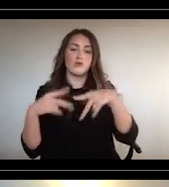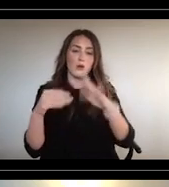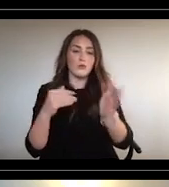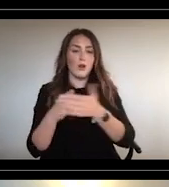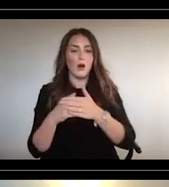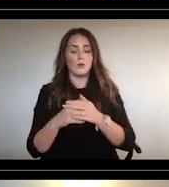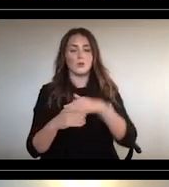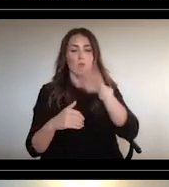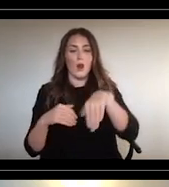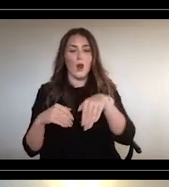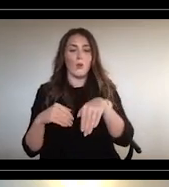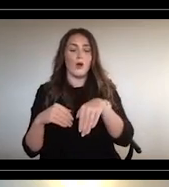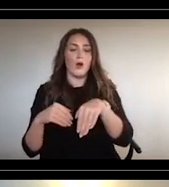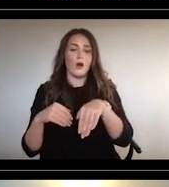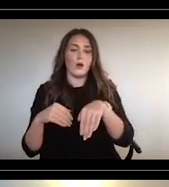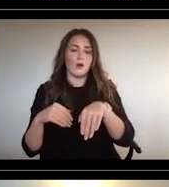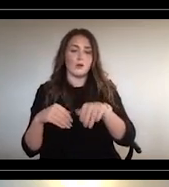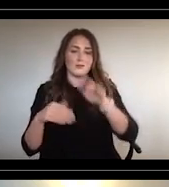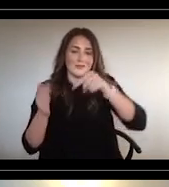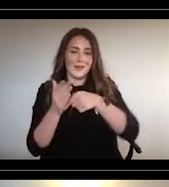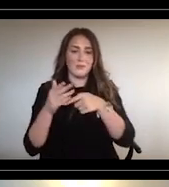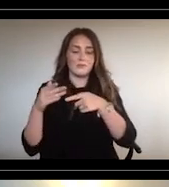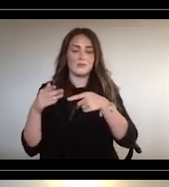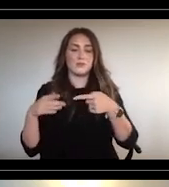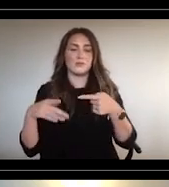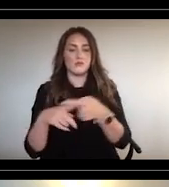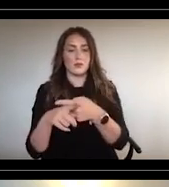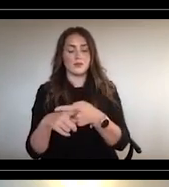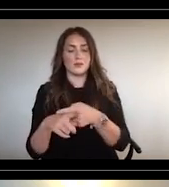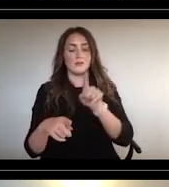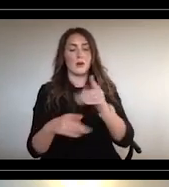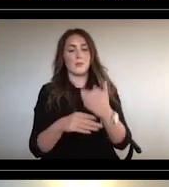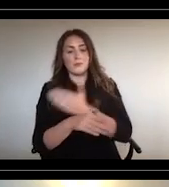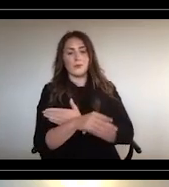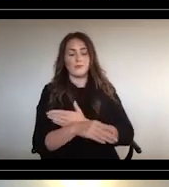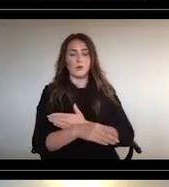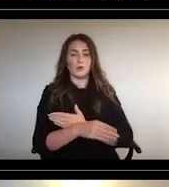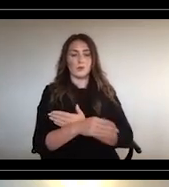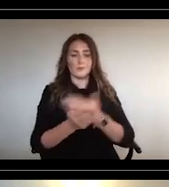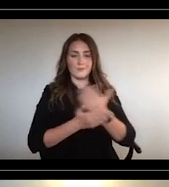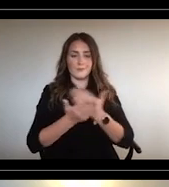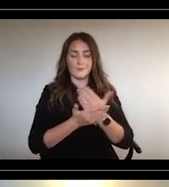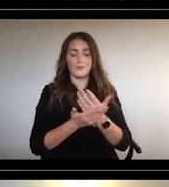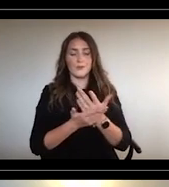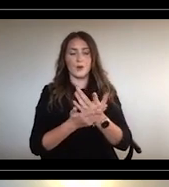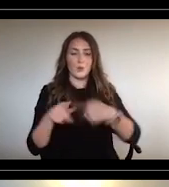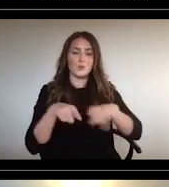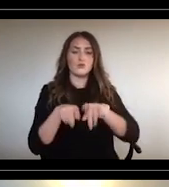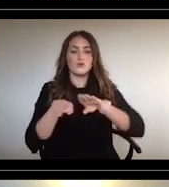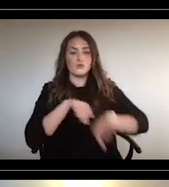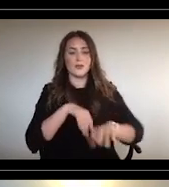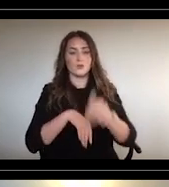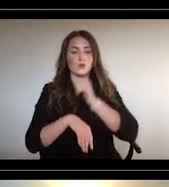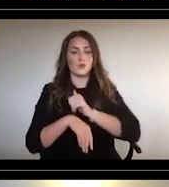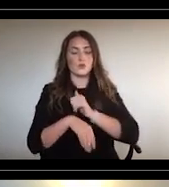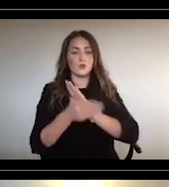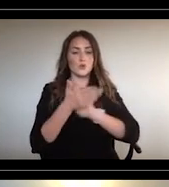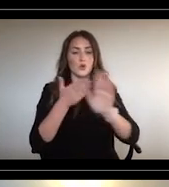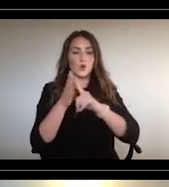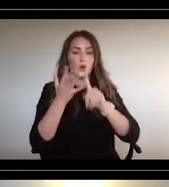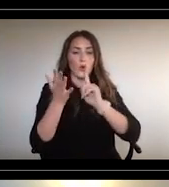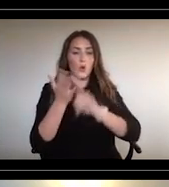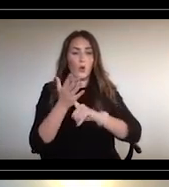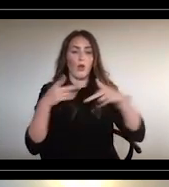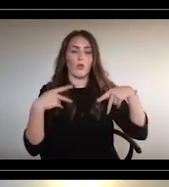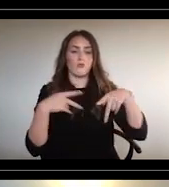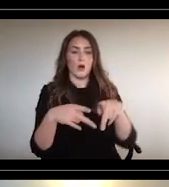Thames Crossing. As stated previously, we will be looking to maximise the use of haul roads, which are the roads that are